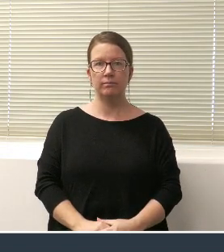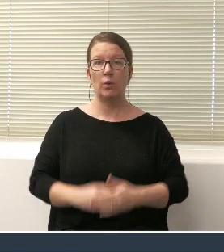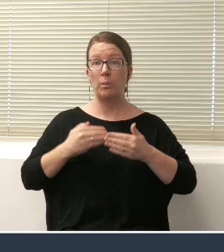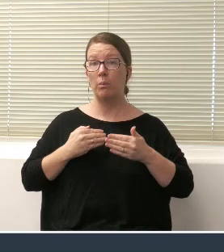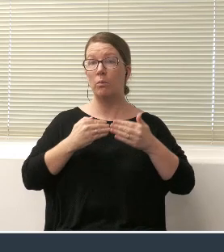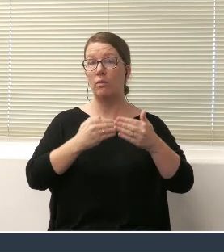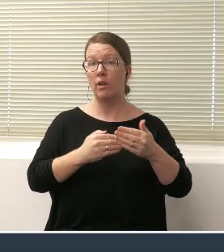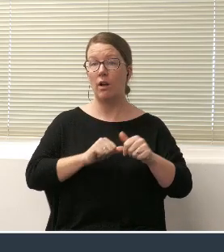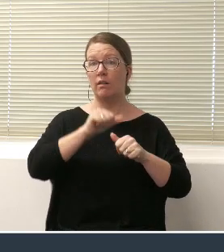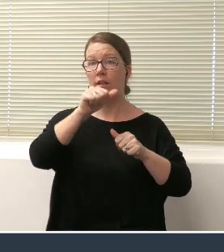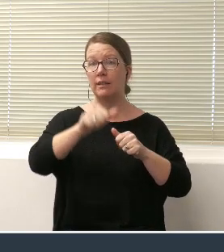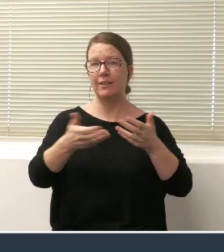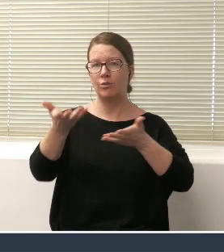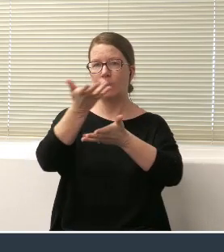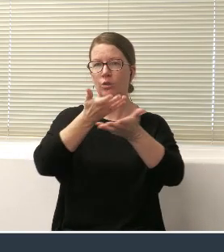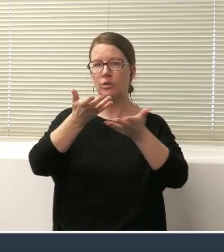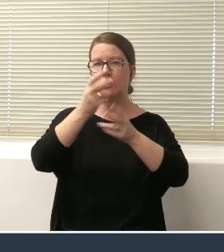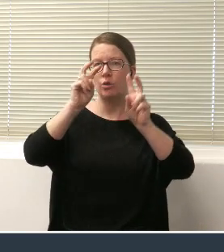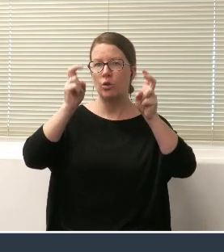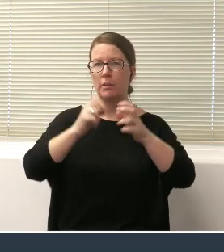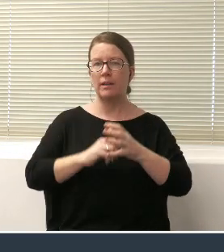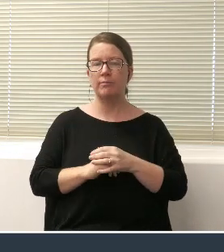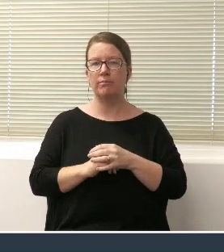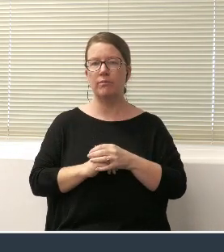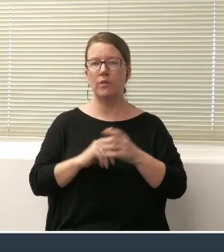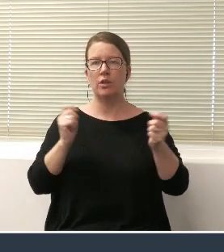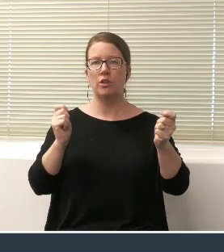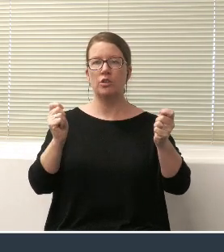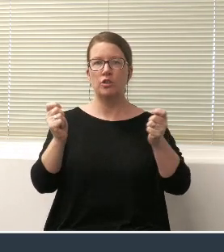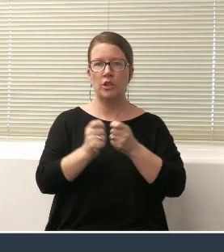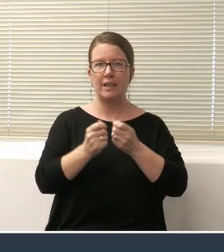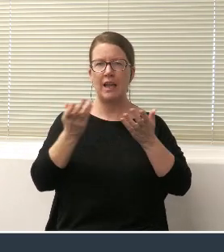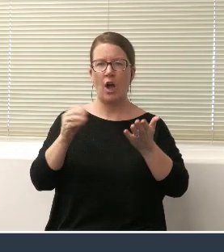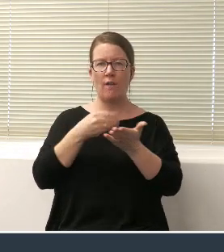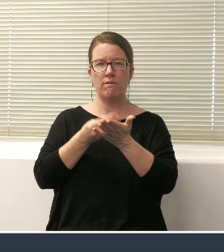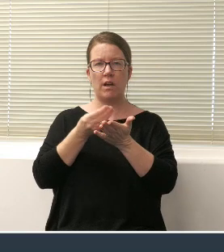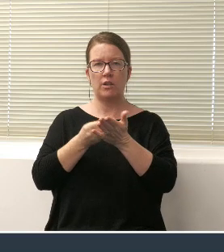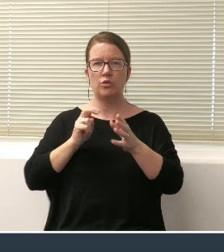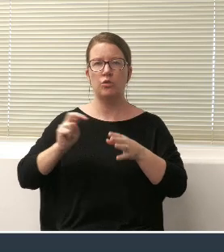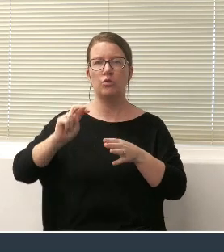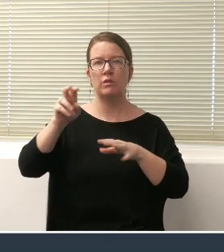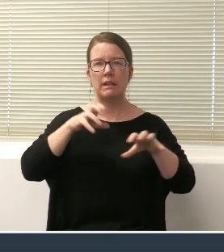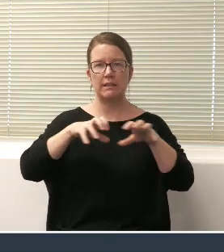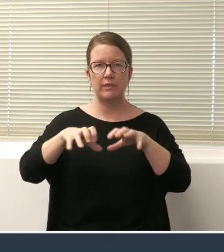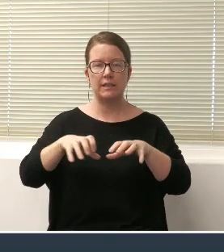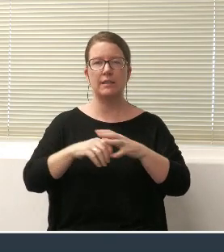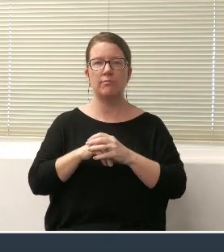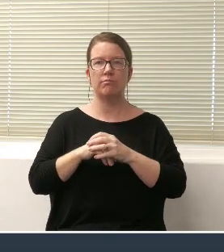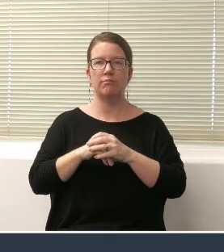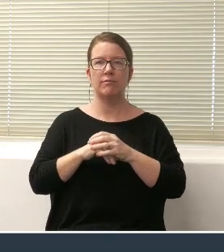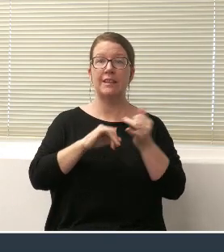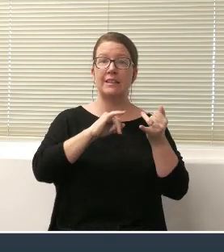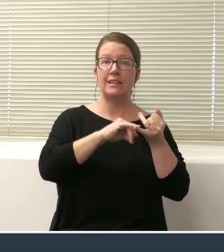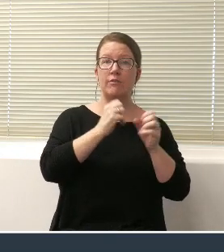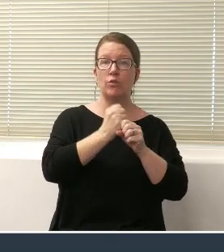Moving on to our next consultation topic, a change to how we fund some tourist facilities, and we have Steve